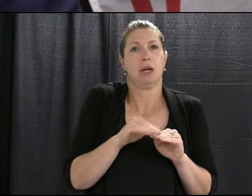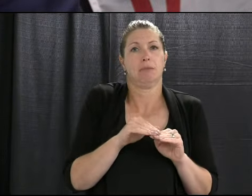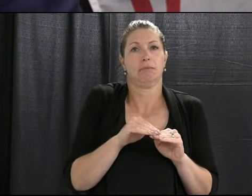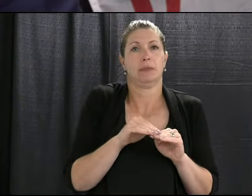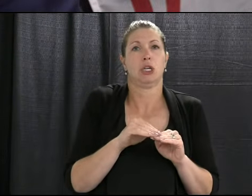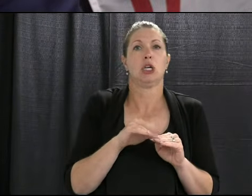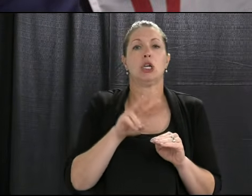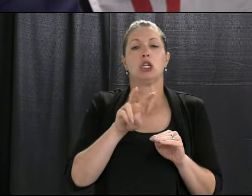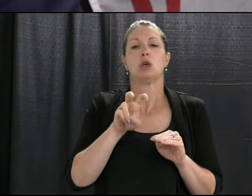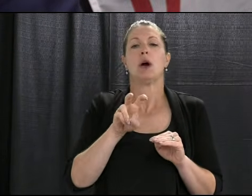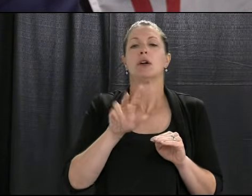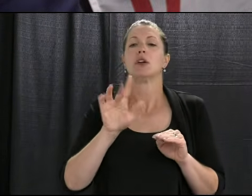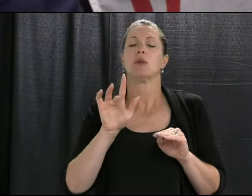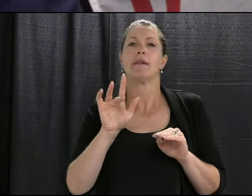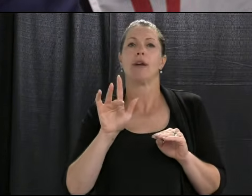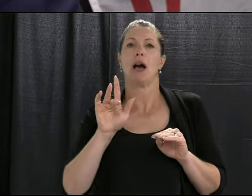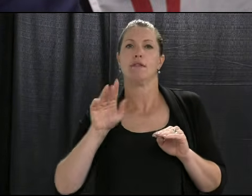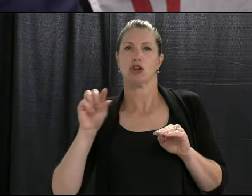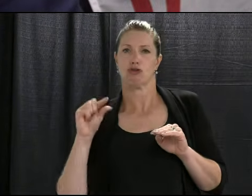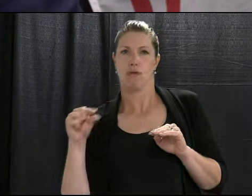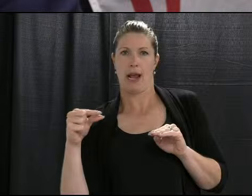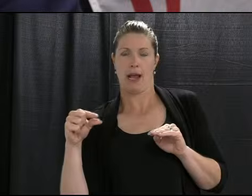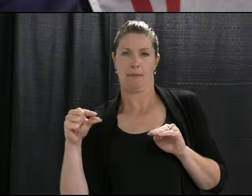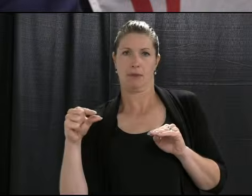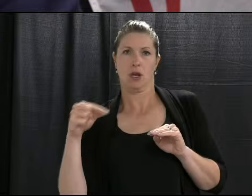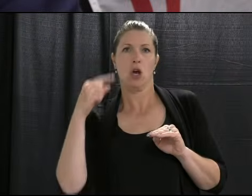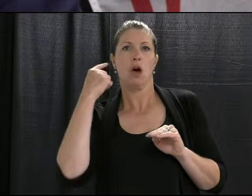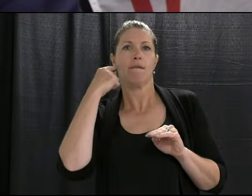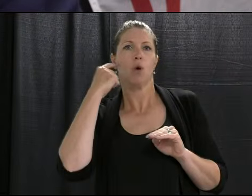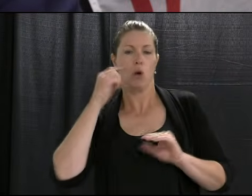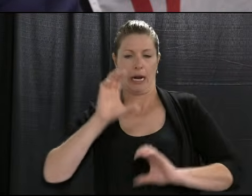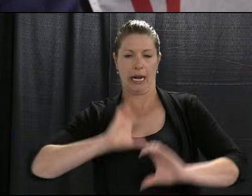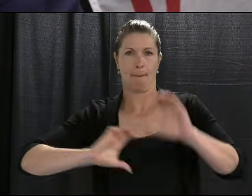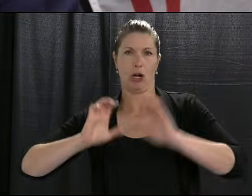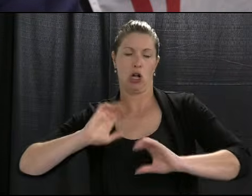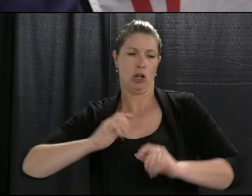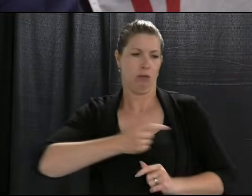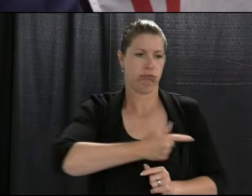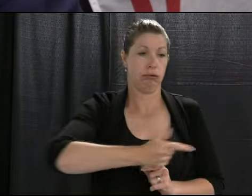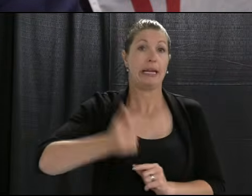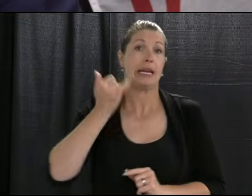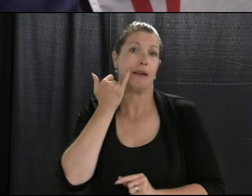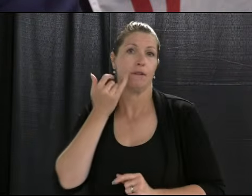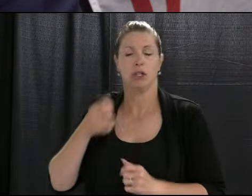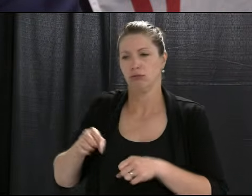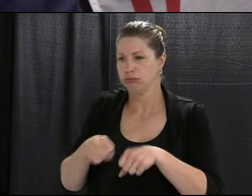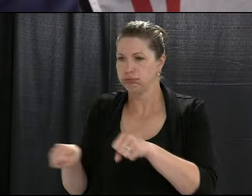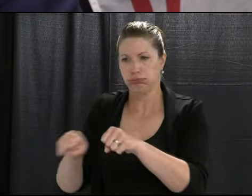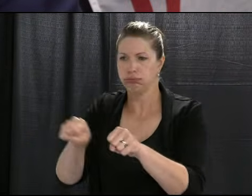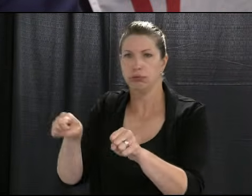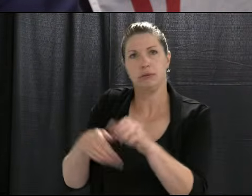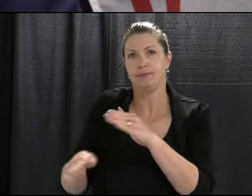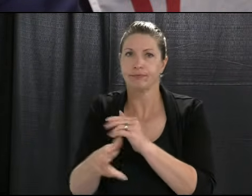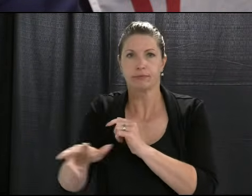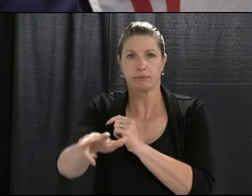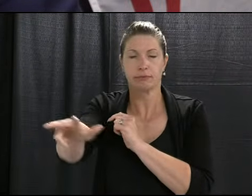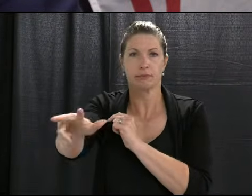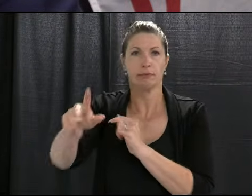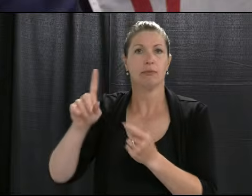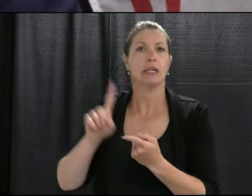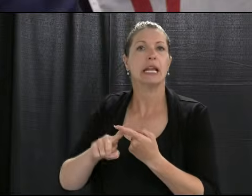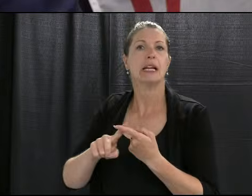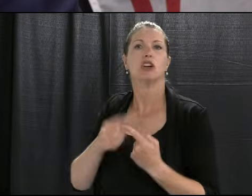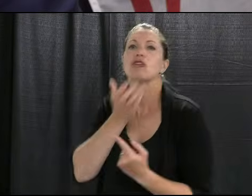ABC class dry chemical when traveling in a grassy or wooded area. And I want to add to this that we are